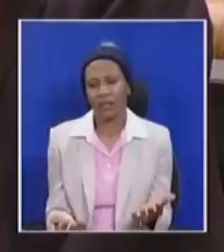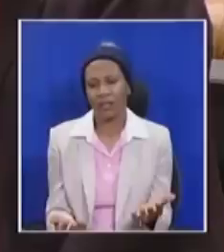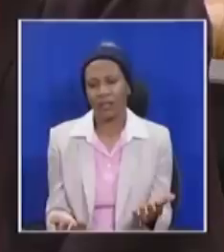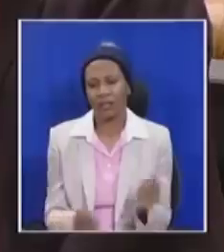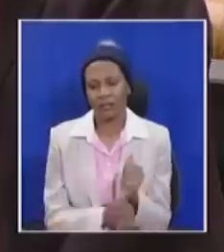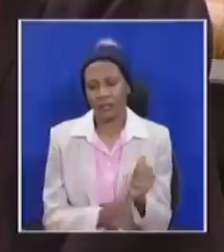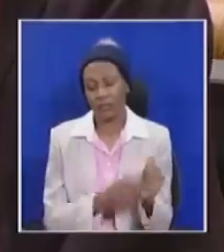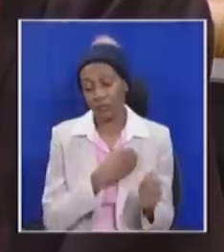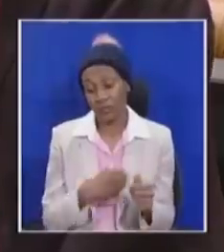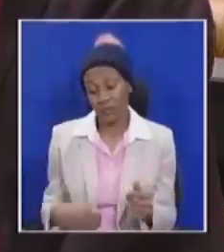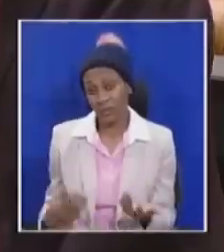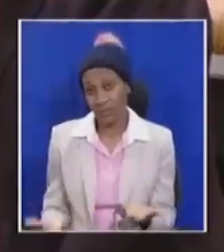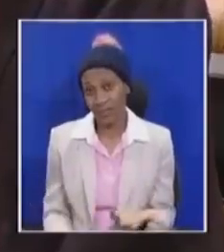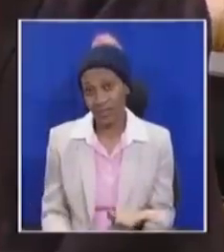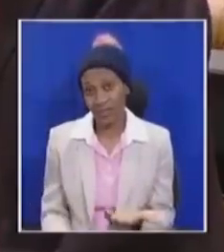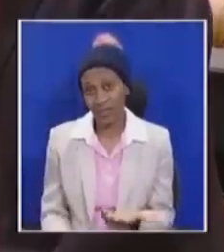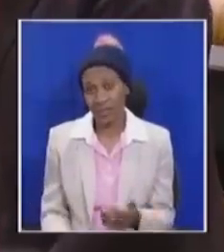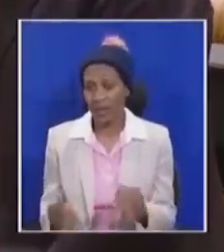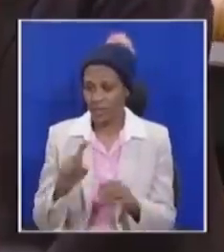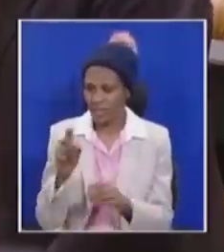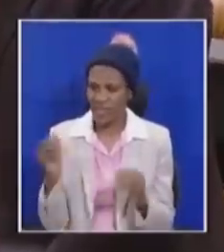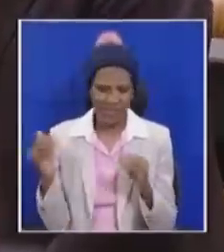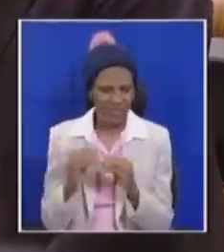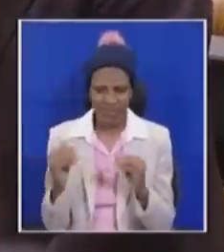the Deputy President, and I think it's an unfair question,